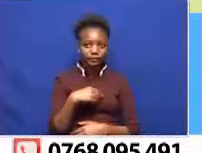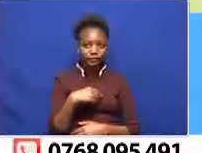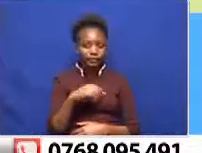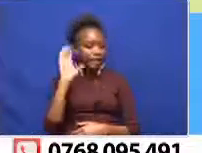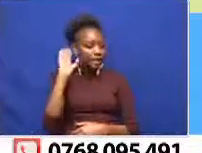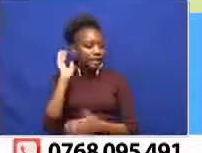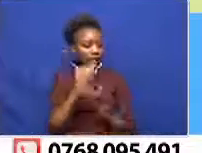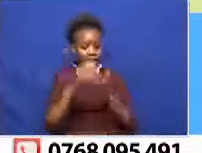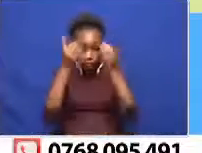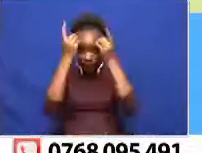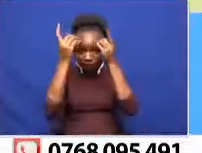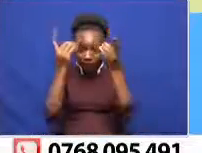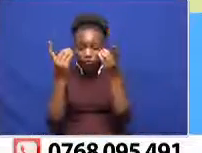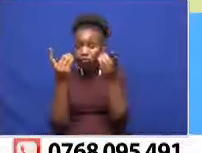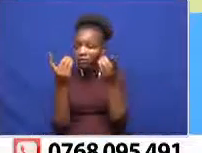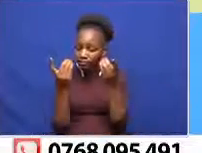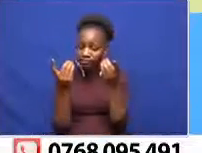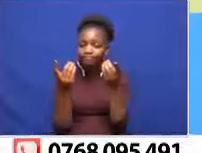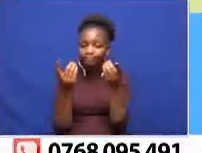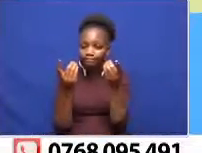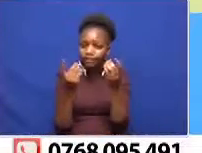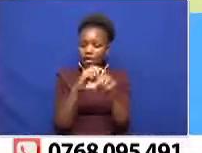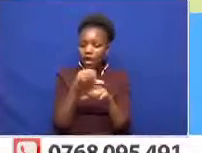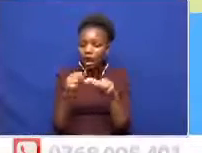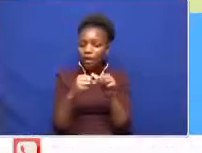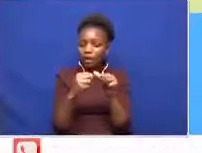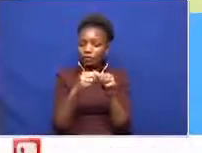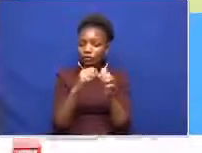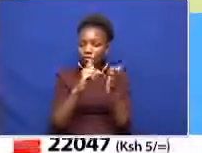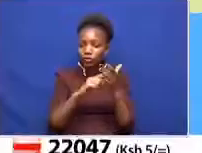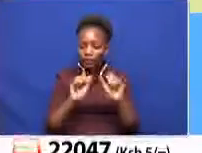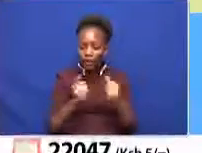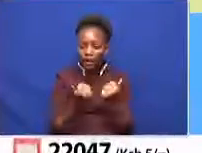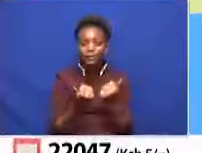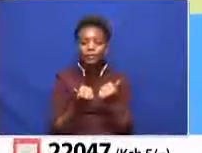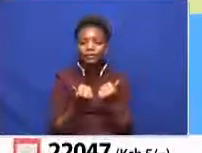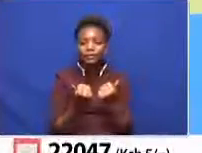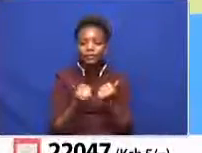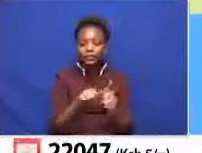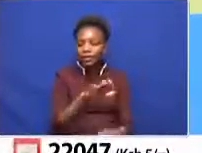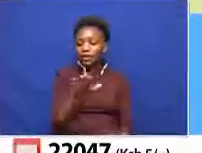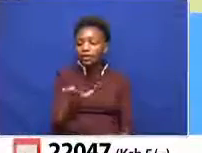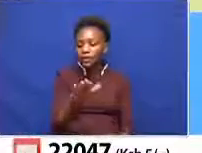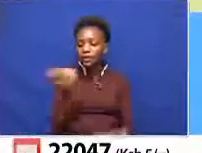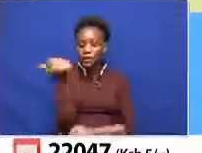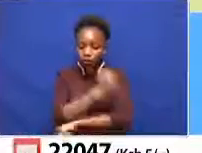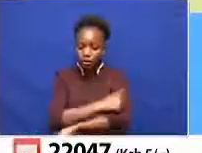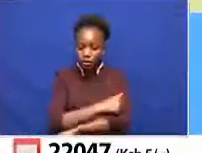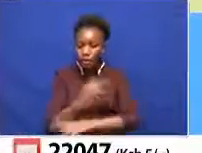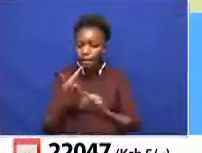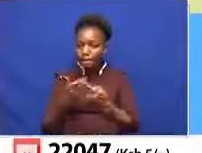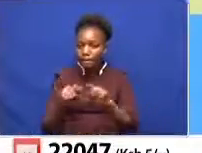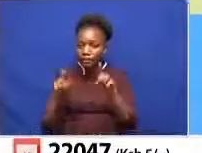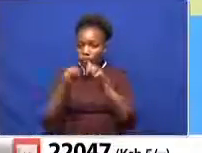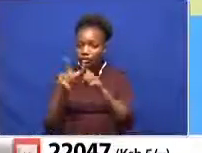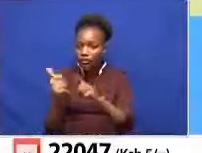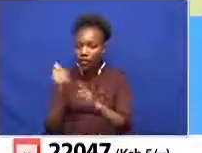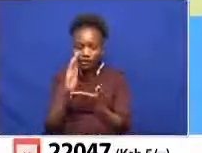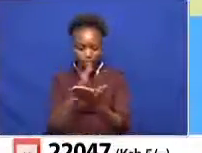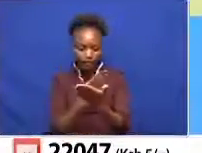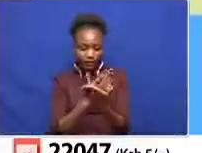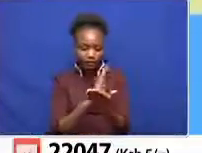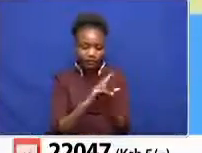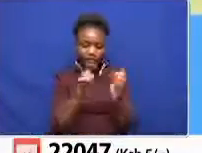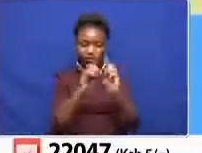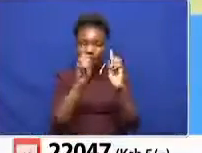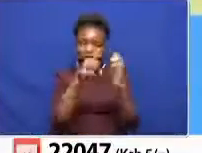direction or decision on what is going to be done, not only in the area of schools, but some of the other containment measures